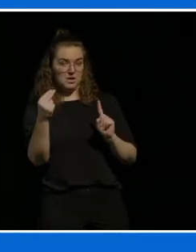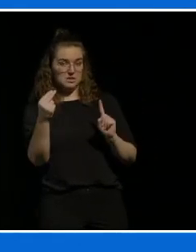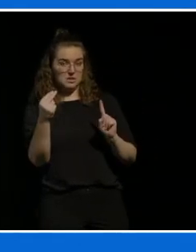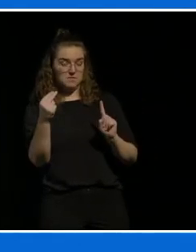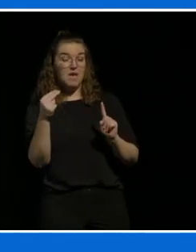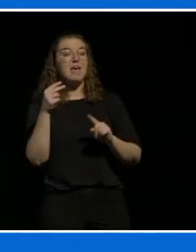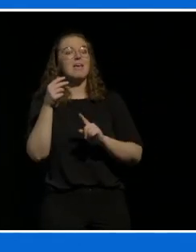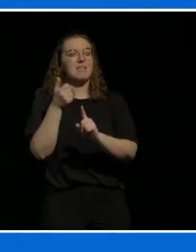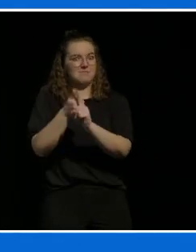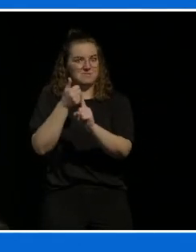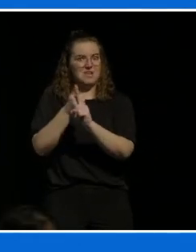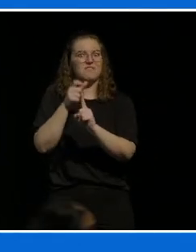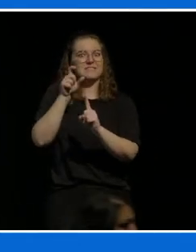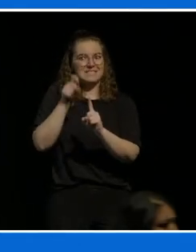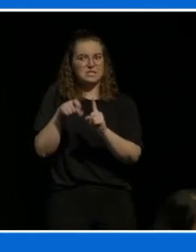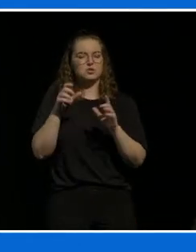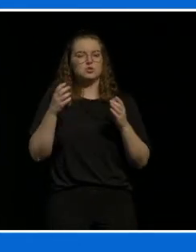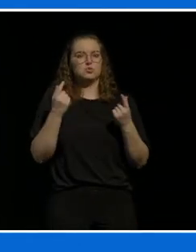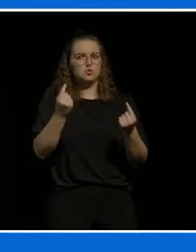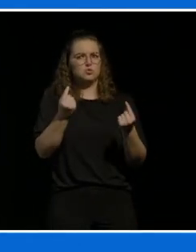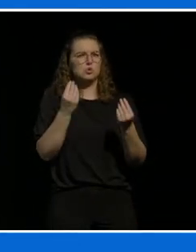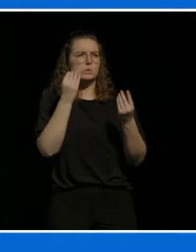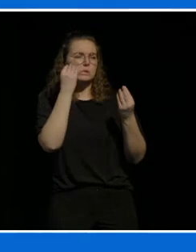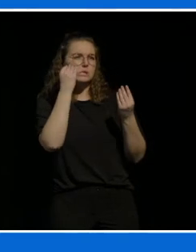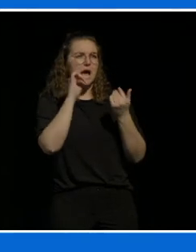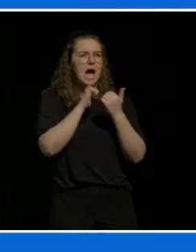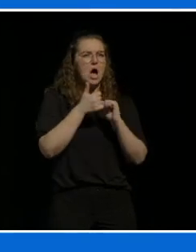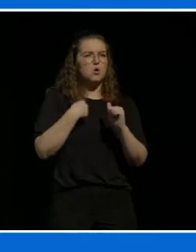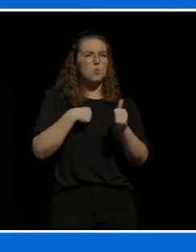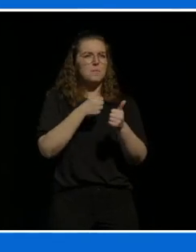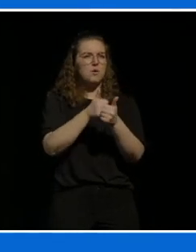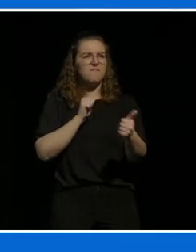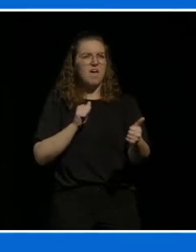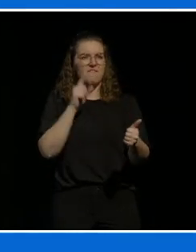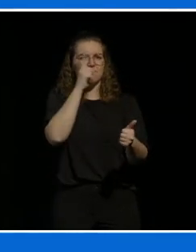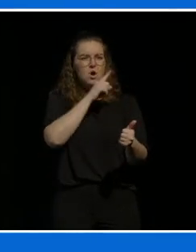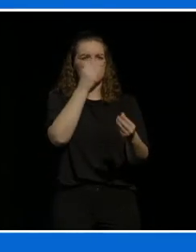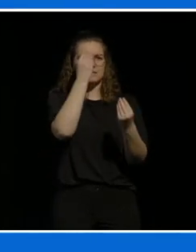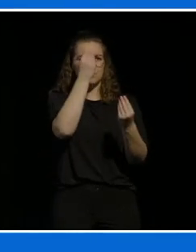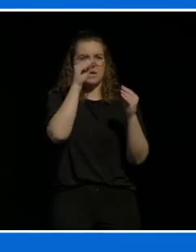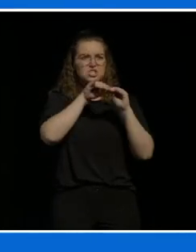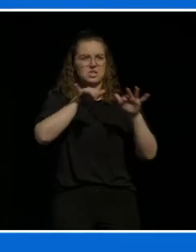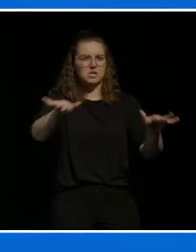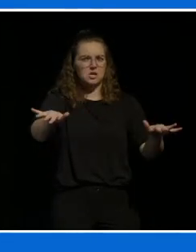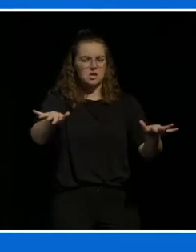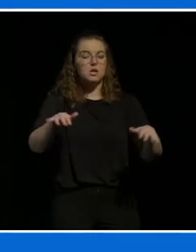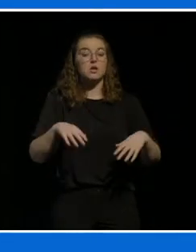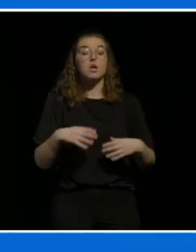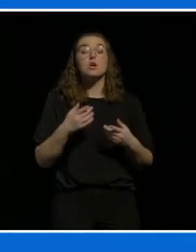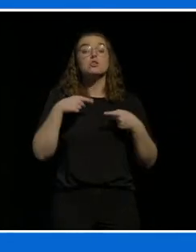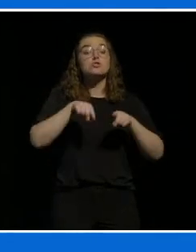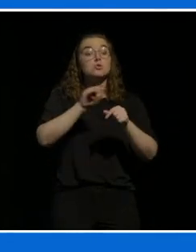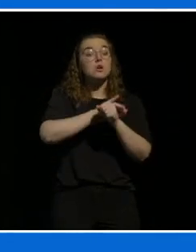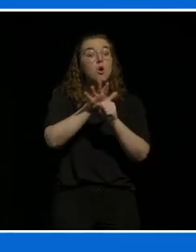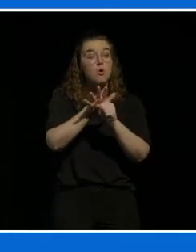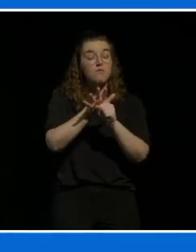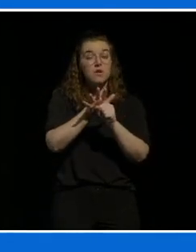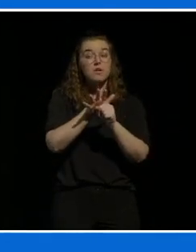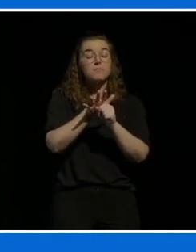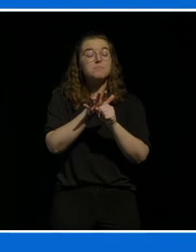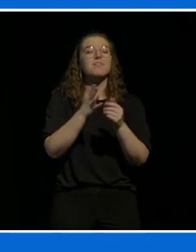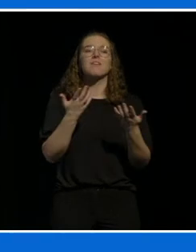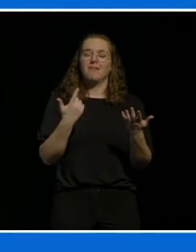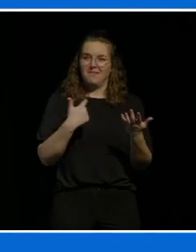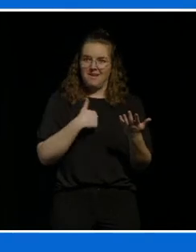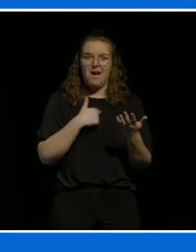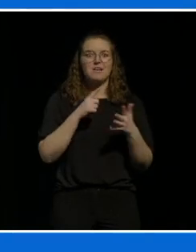need to be doing things to actually say, how do we make sure that we prevent the spread of misinformation and disinformation? So during the COVID pandemic, that's really where I started posting a